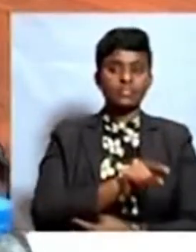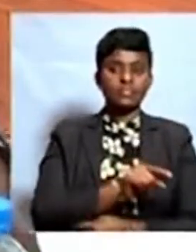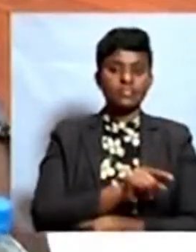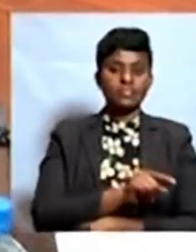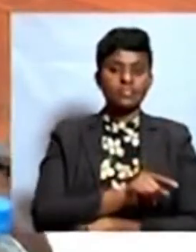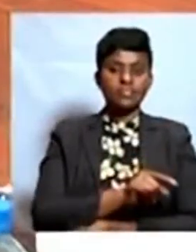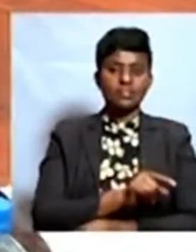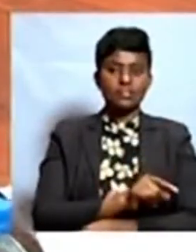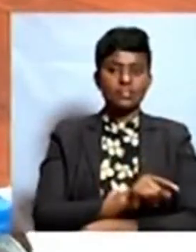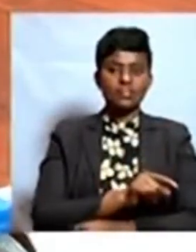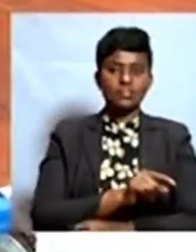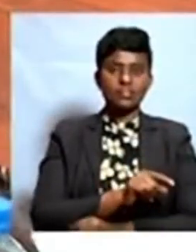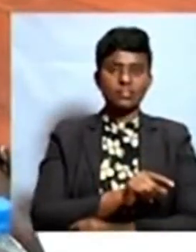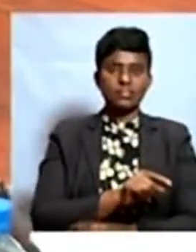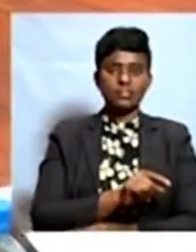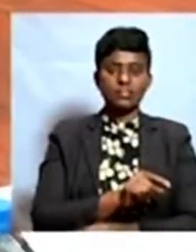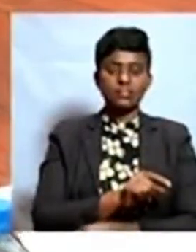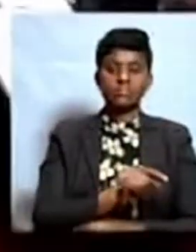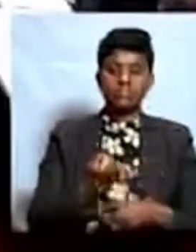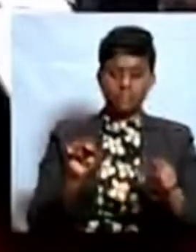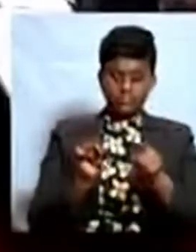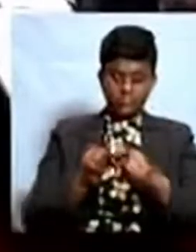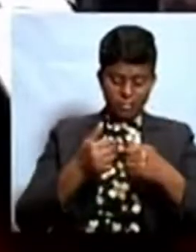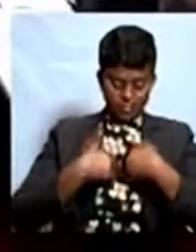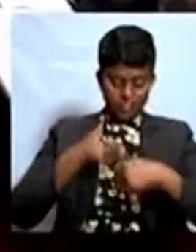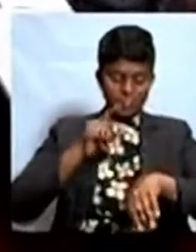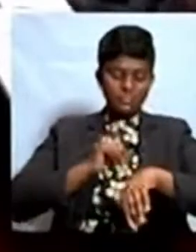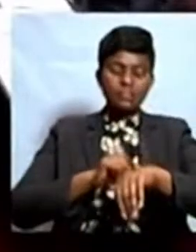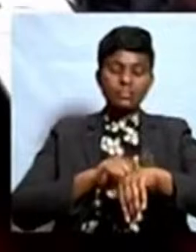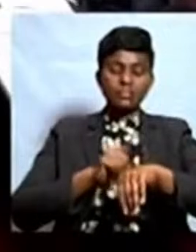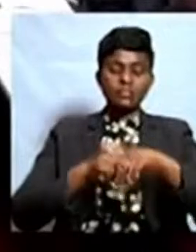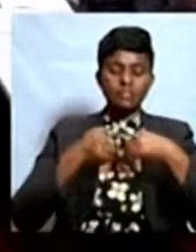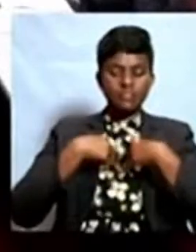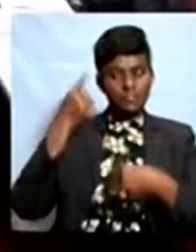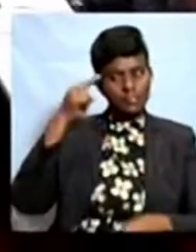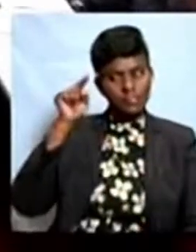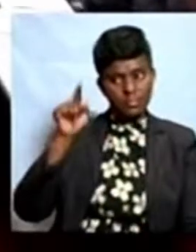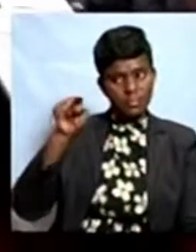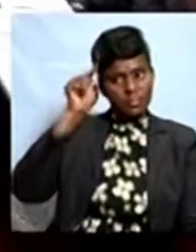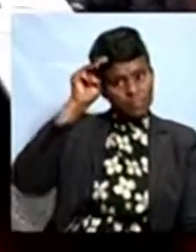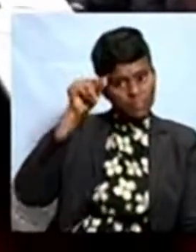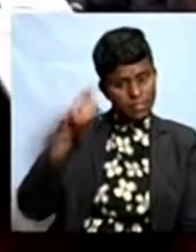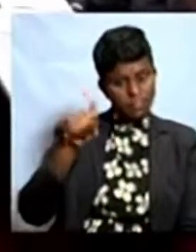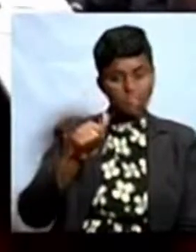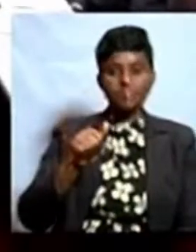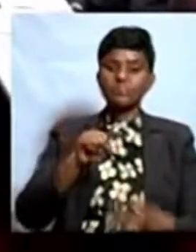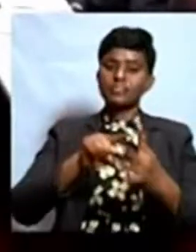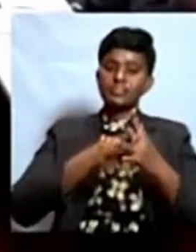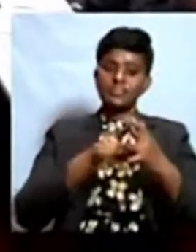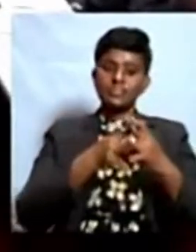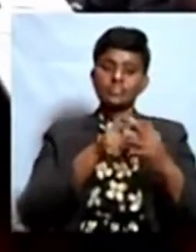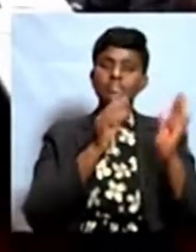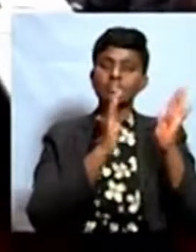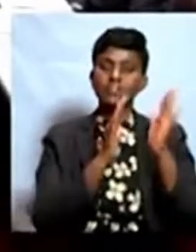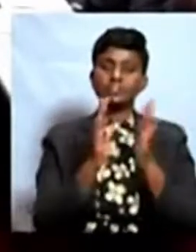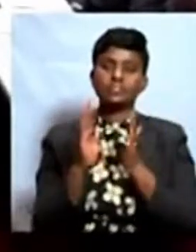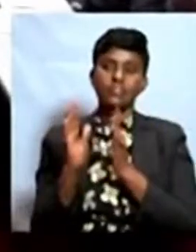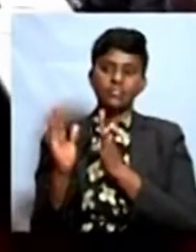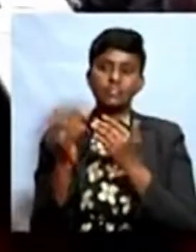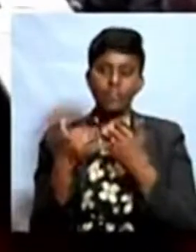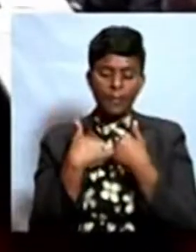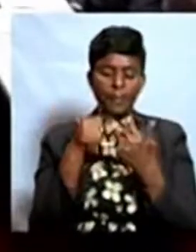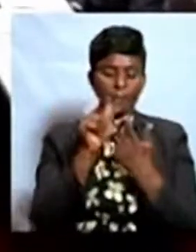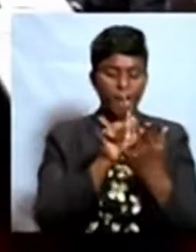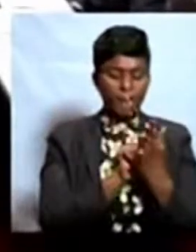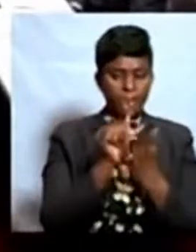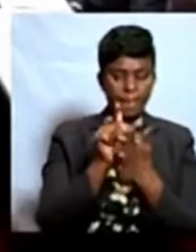is that it takes time for the ministries to do commencement orders. There are laws